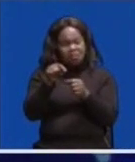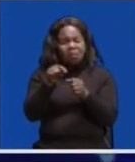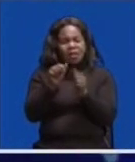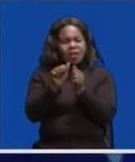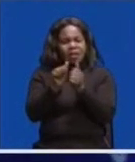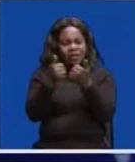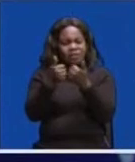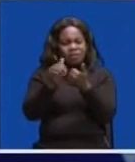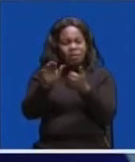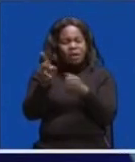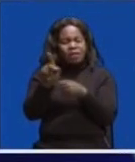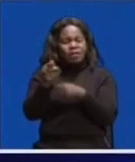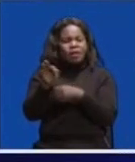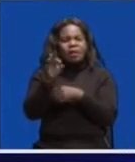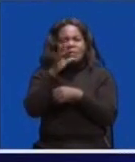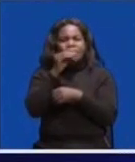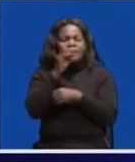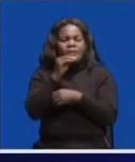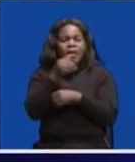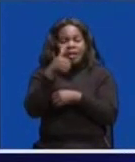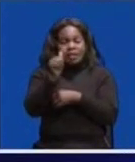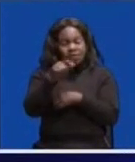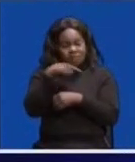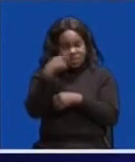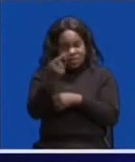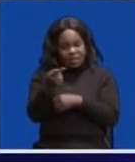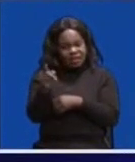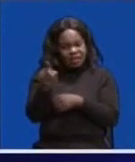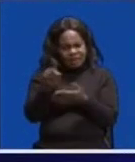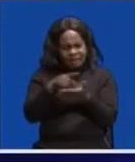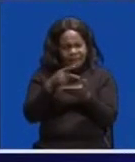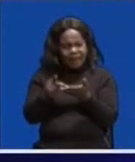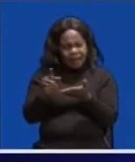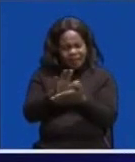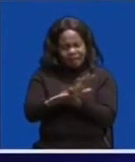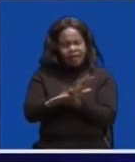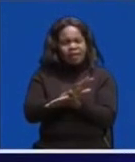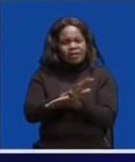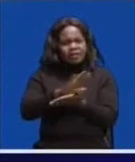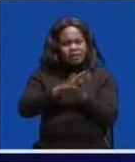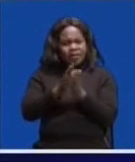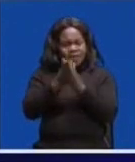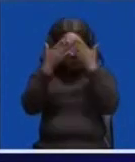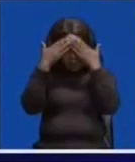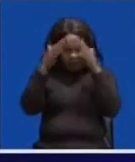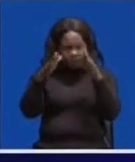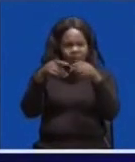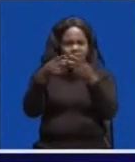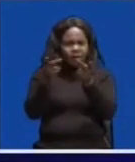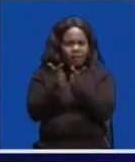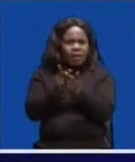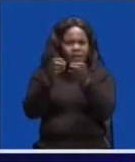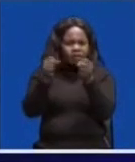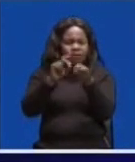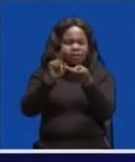government. Speaking during a media briefing in Lusaka today, Mr. Mwila said the party is quickly gaining ground in opposition strongholds such